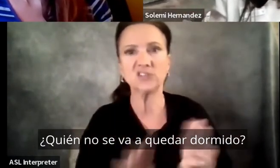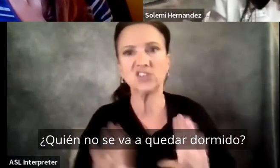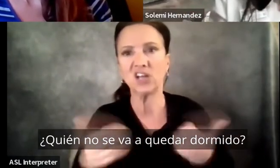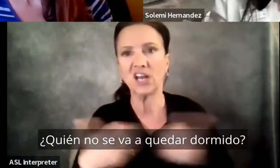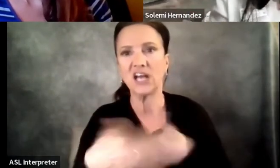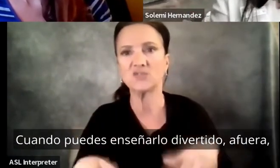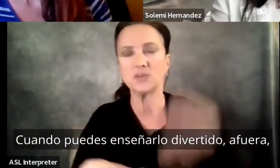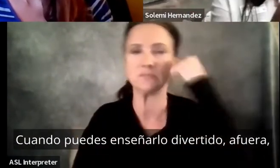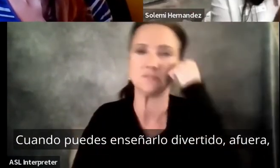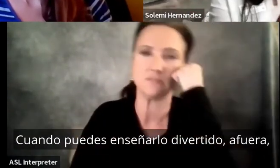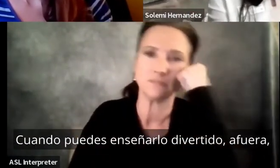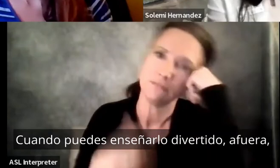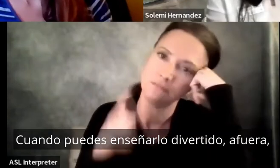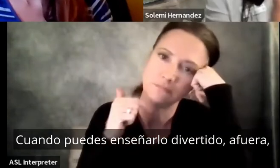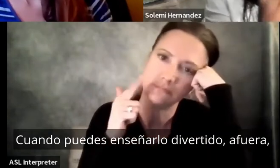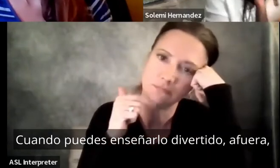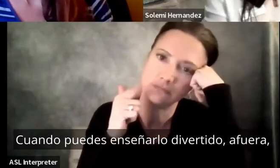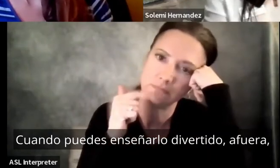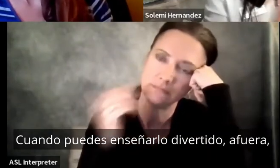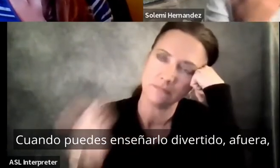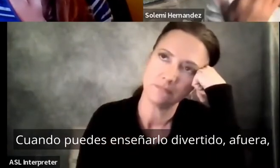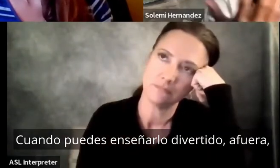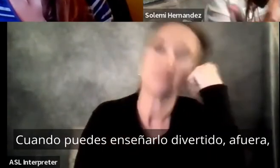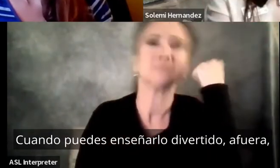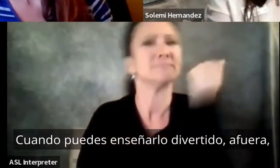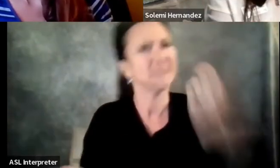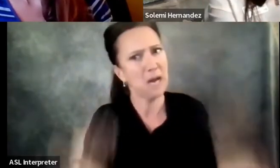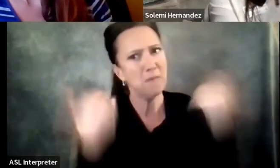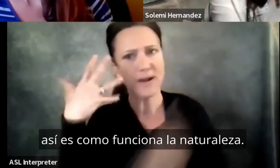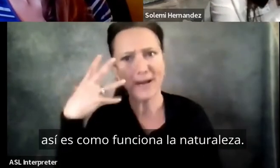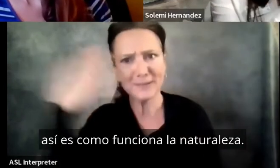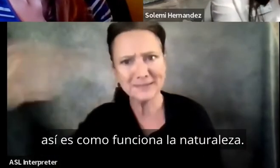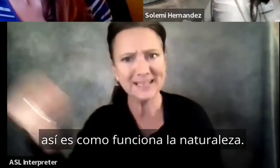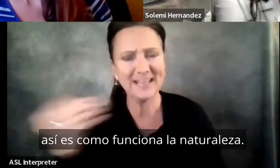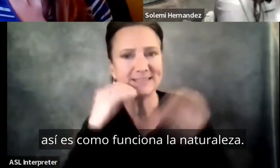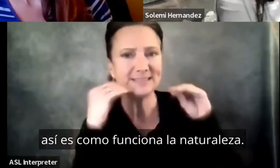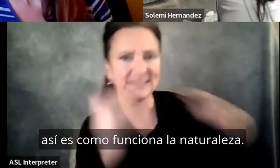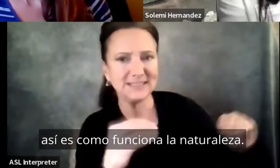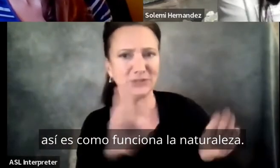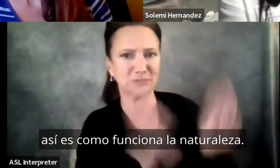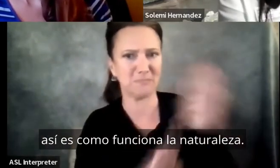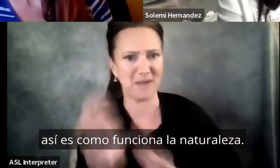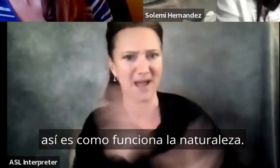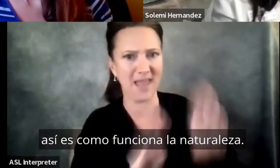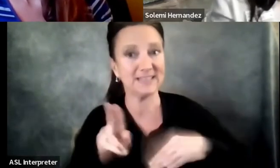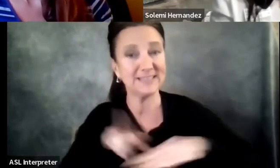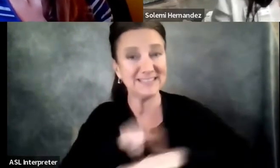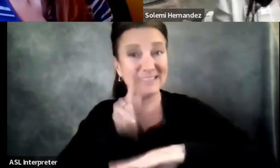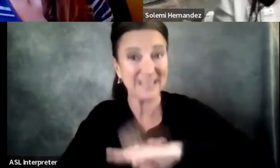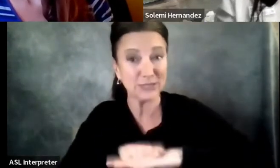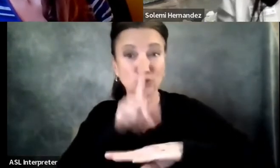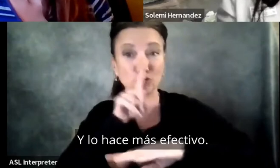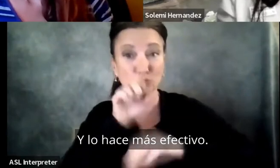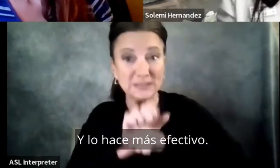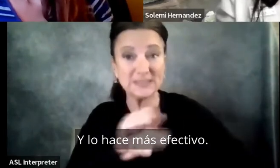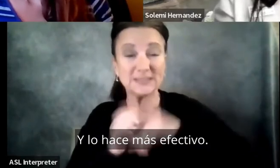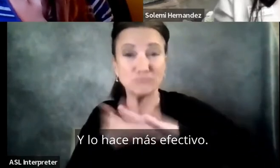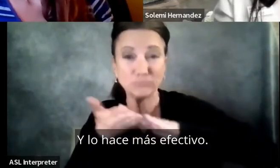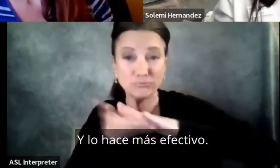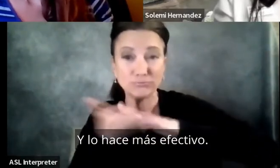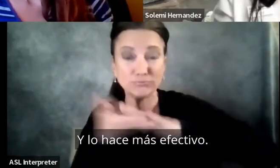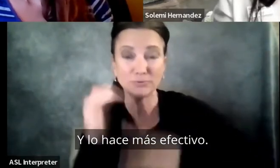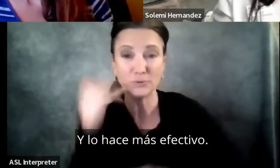fall asleep, you know, when you can teach it fun outside? You know, this is how nature works, and it makes